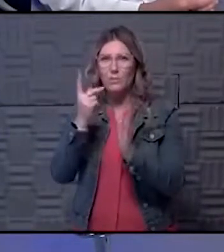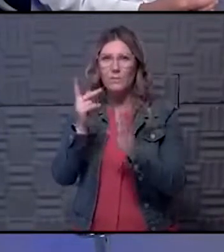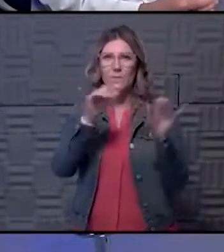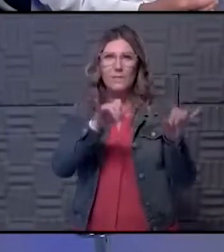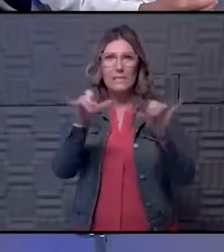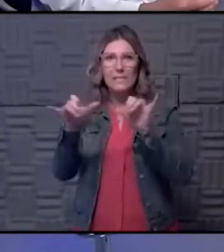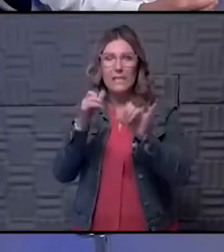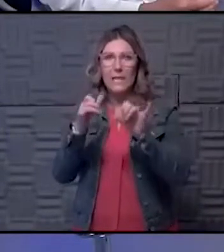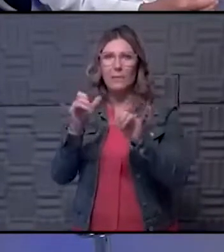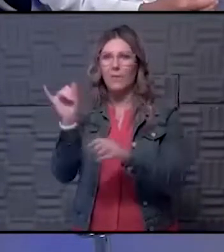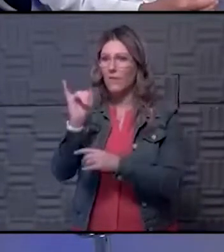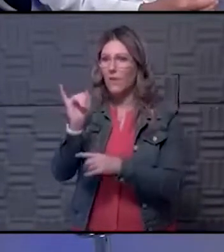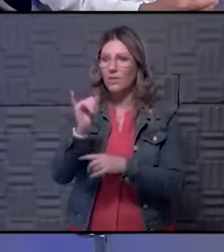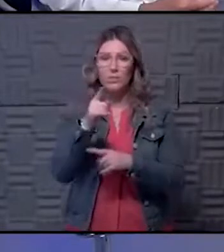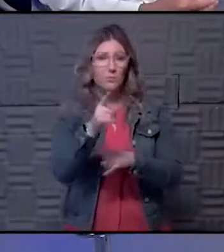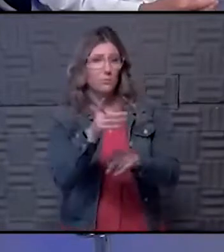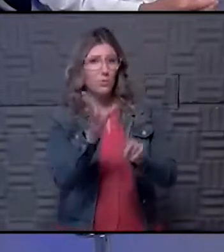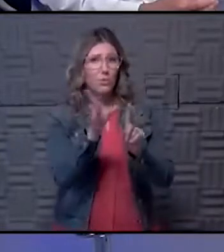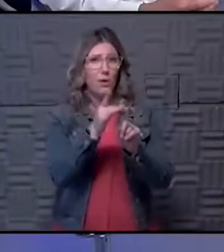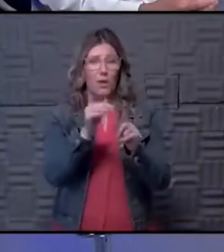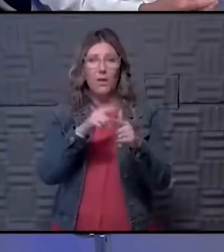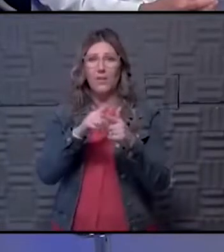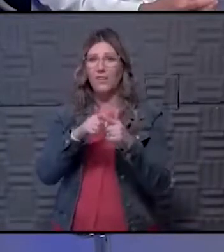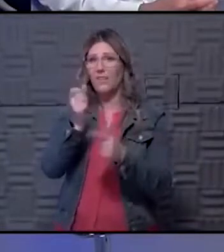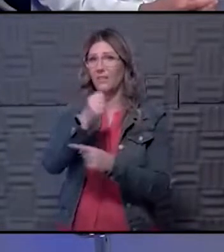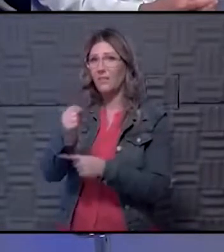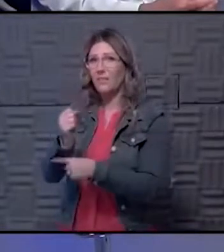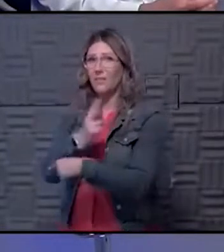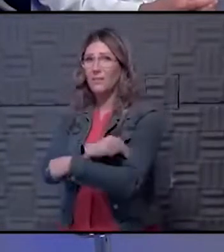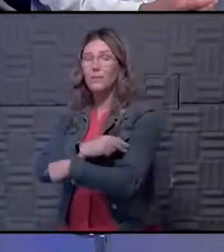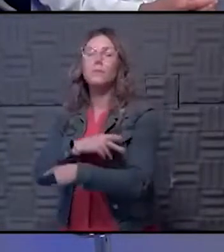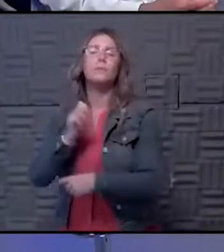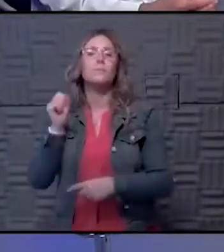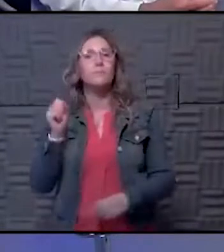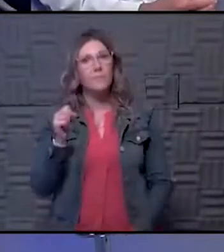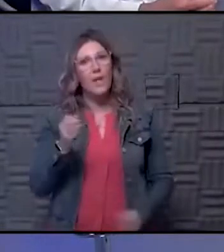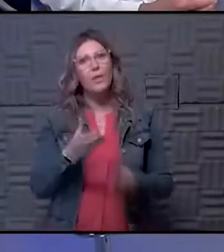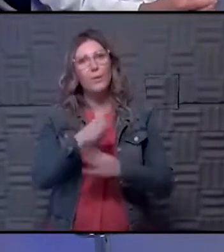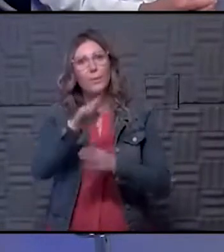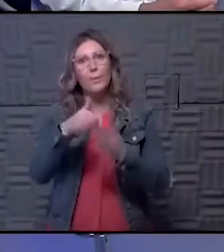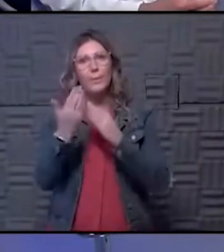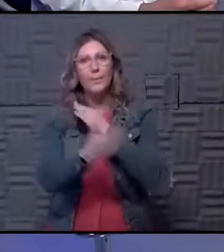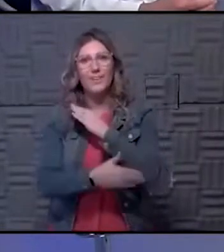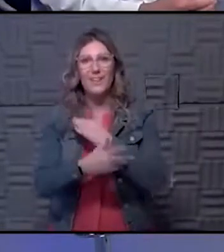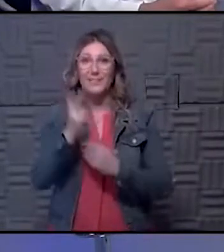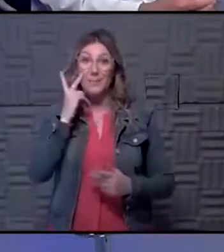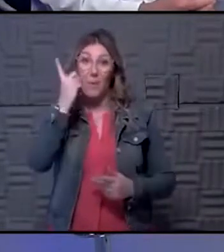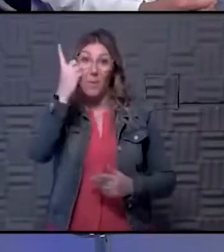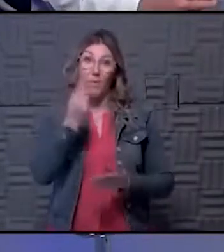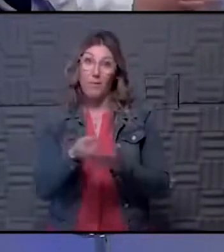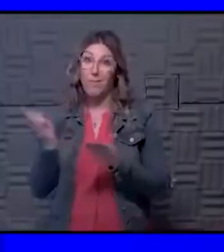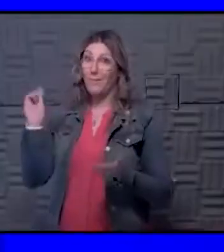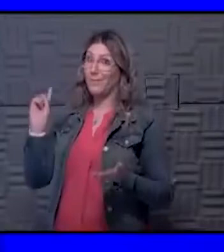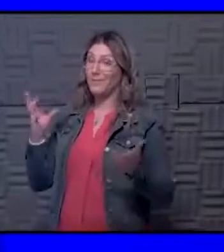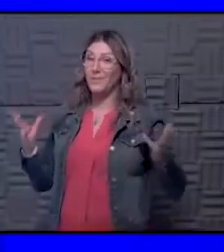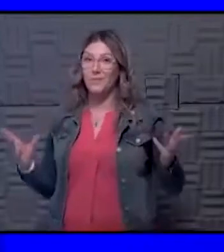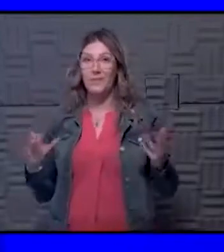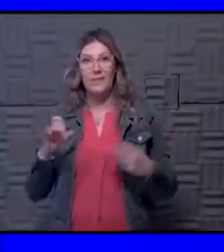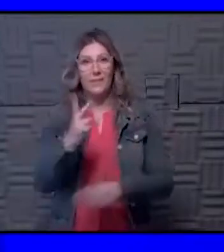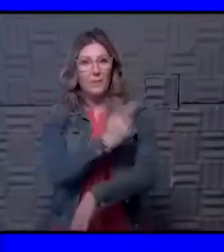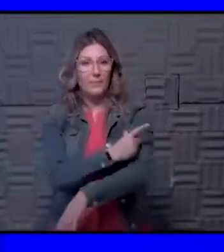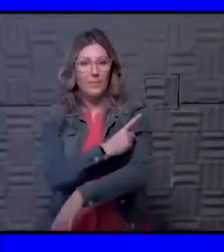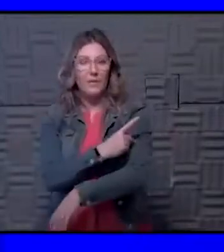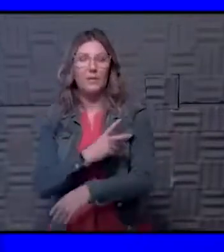but you got it. Yeah, there are reports of that going throughout the country. Yes. Yeah, I saw one last week. Yeah. So, and that patient actually